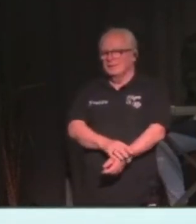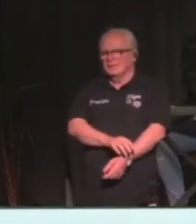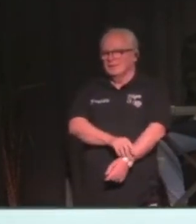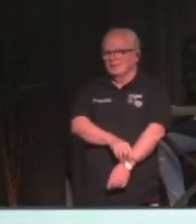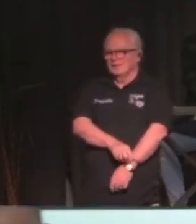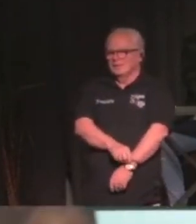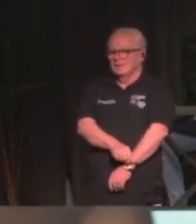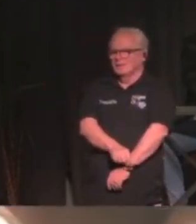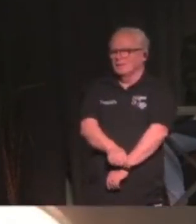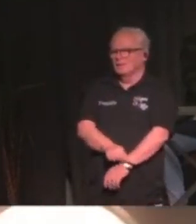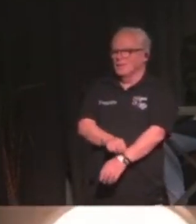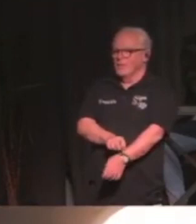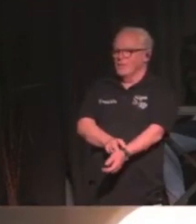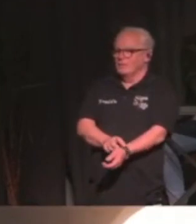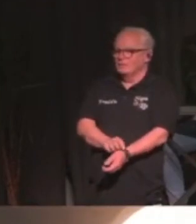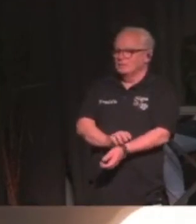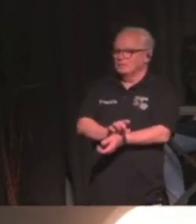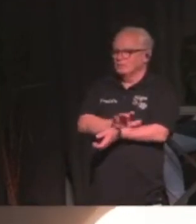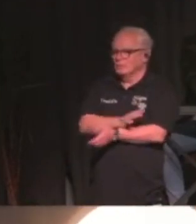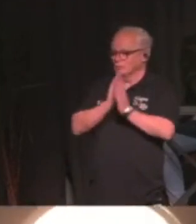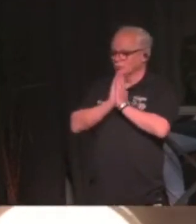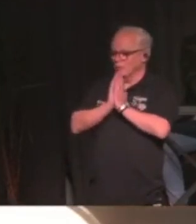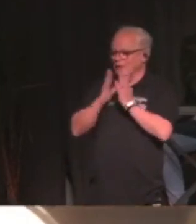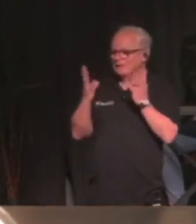Let's pray this sweet prayer. Come on, together.